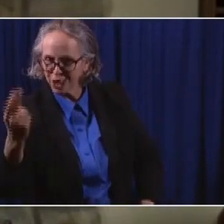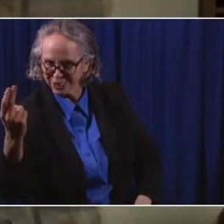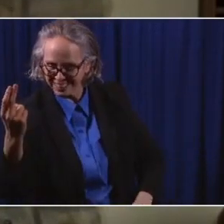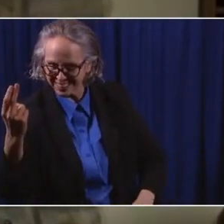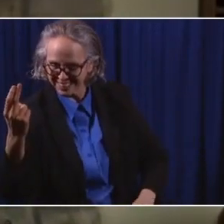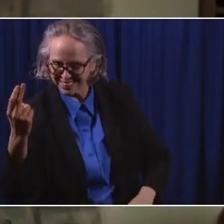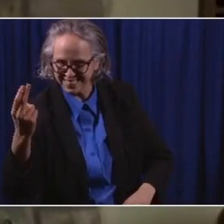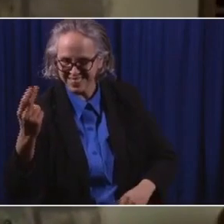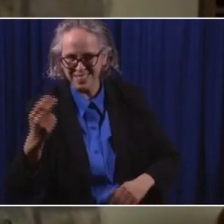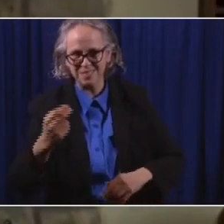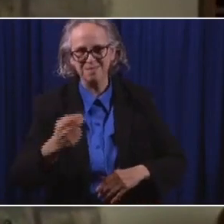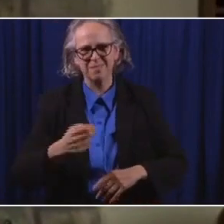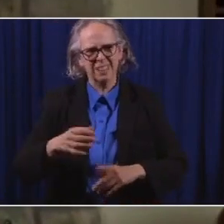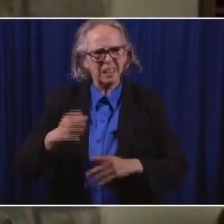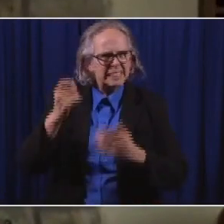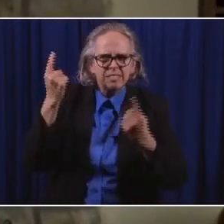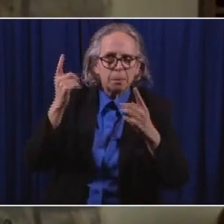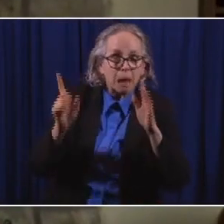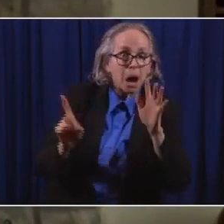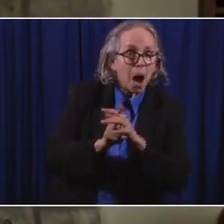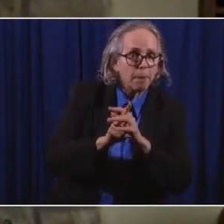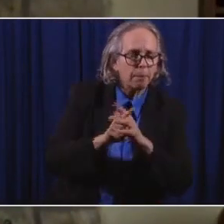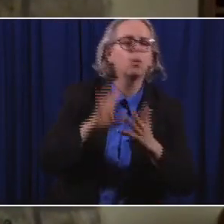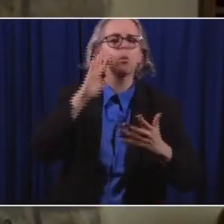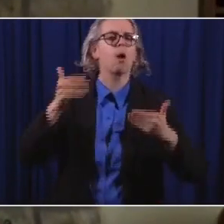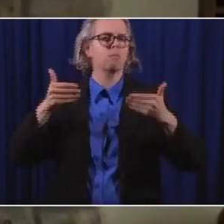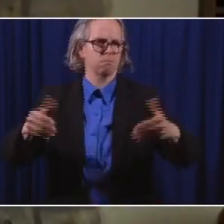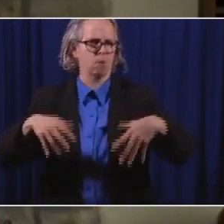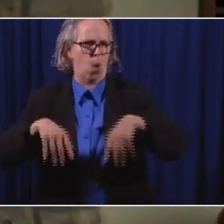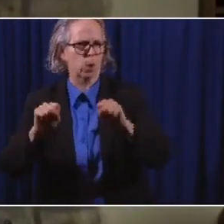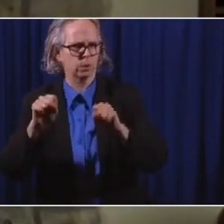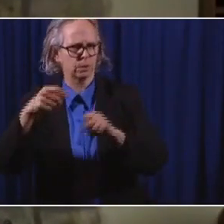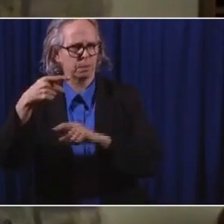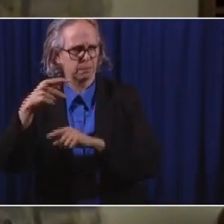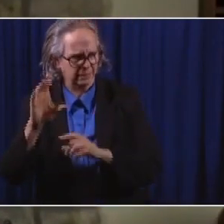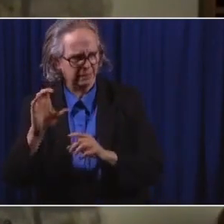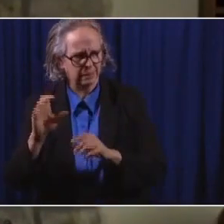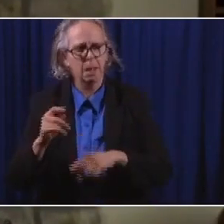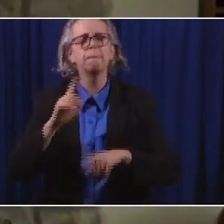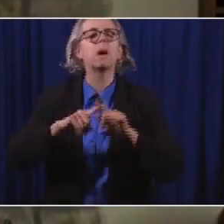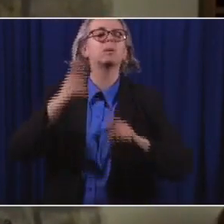reason that we need to have a press conference before next Thursday. Thank you very much.